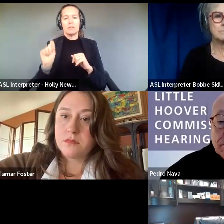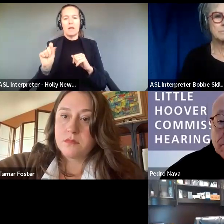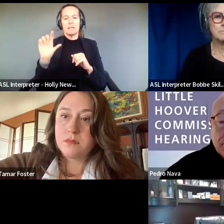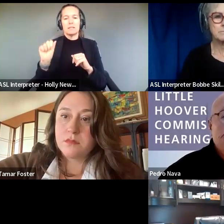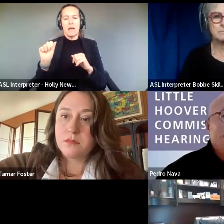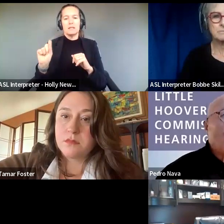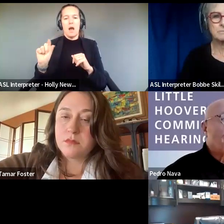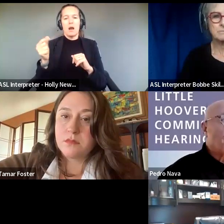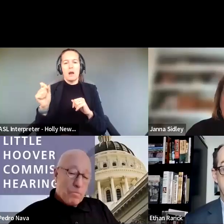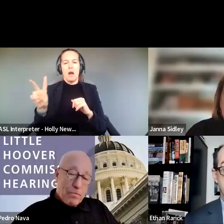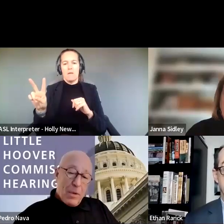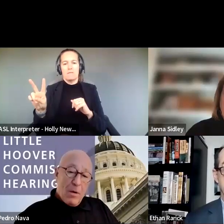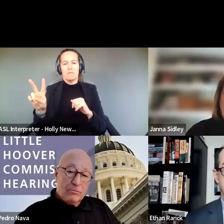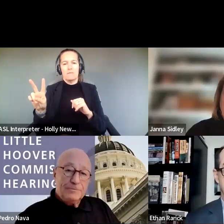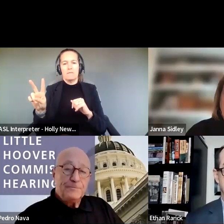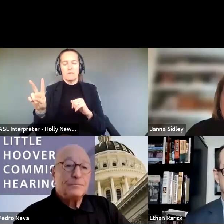littlehoover@lhc.ca.gov,